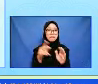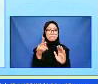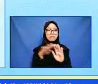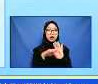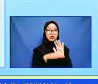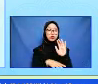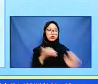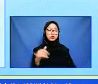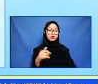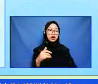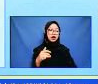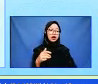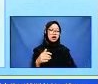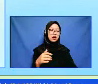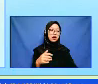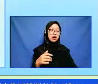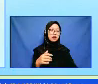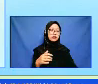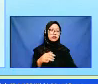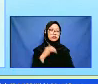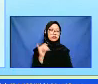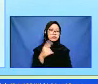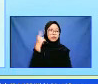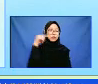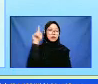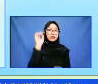with the disability as the right holder. That's all,